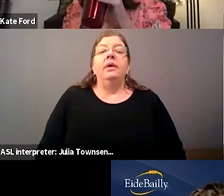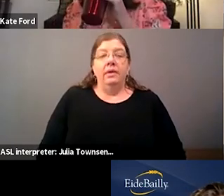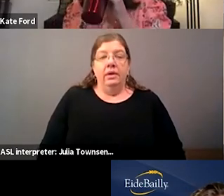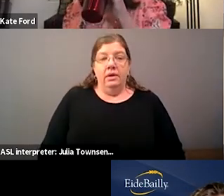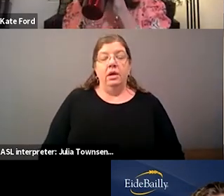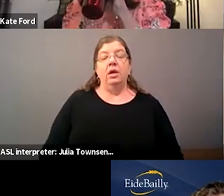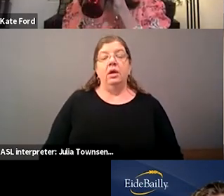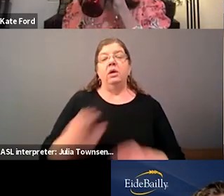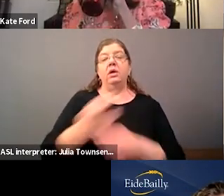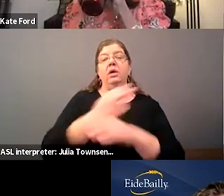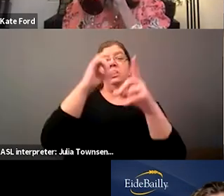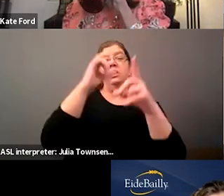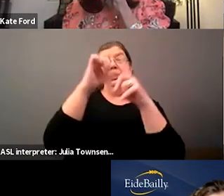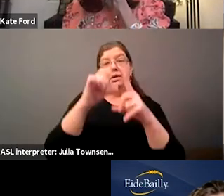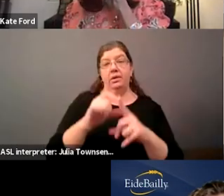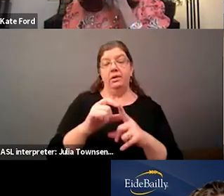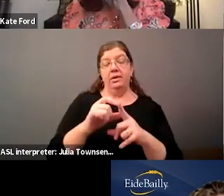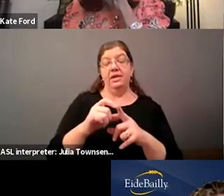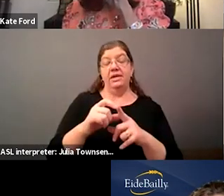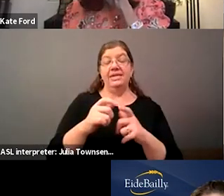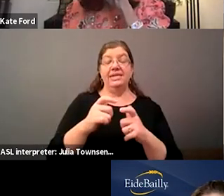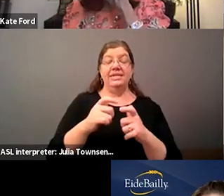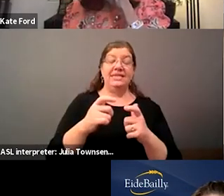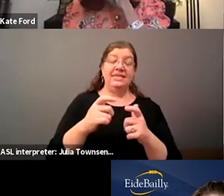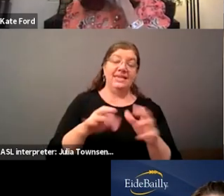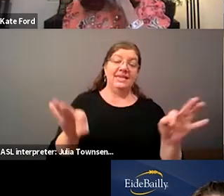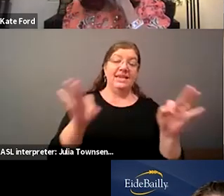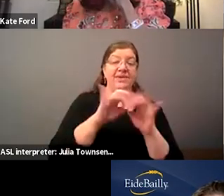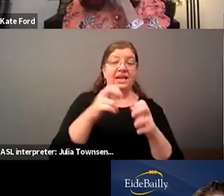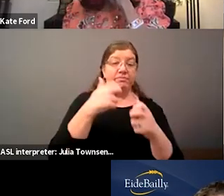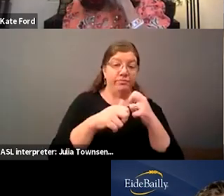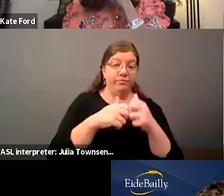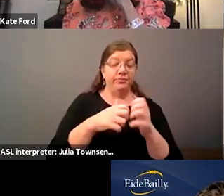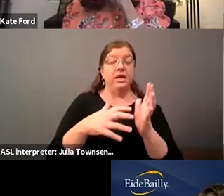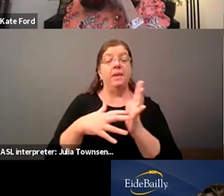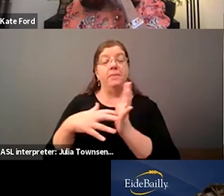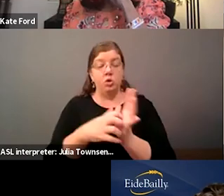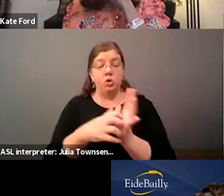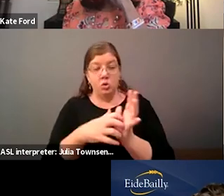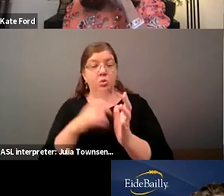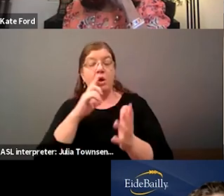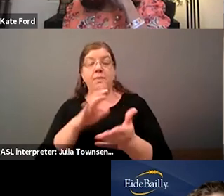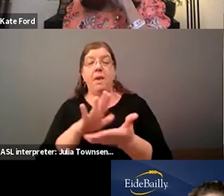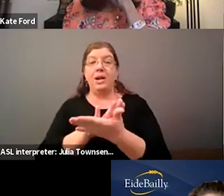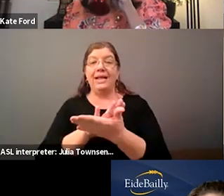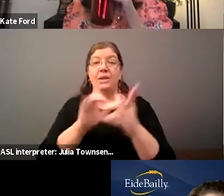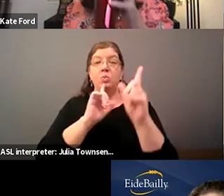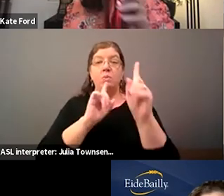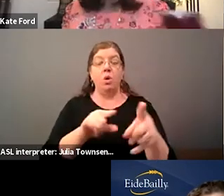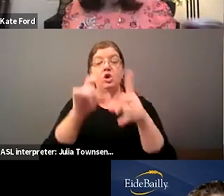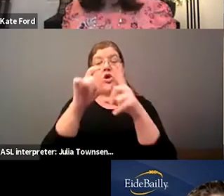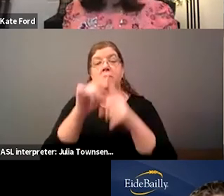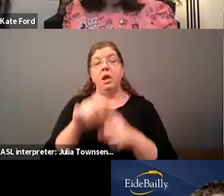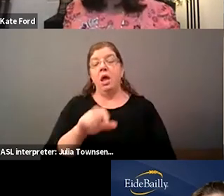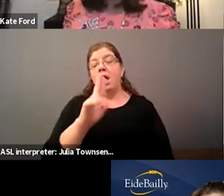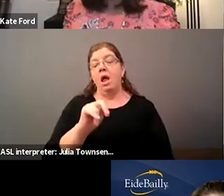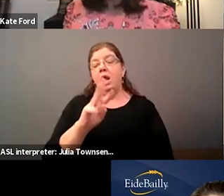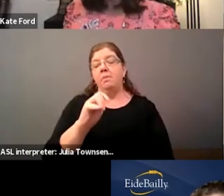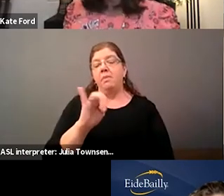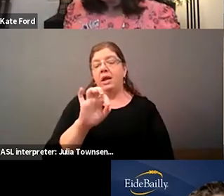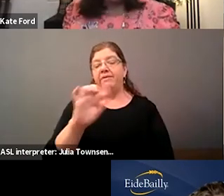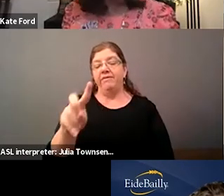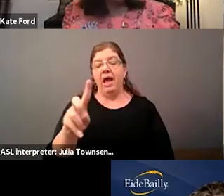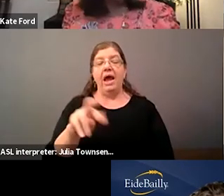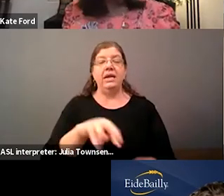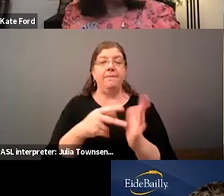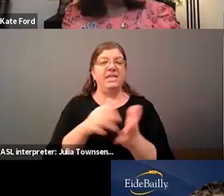terminology significant deficiency material weakness and when we're talking about a clean report we use the terminology unmodified and so